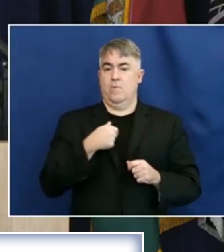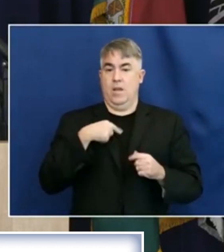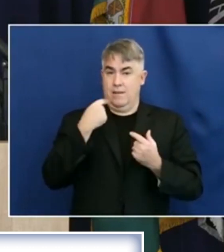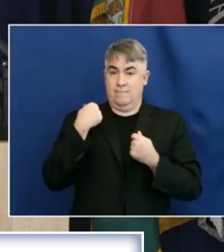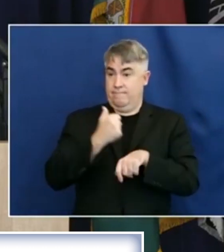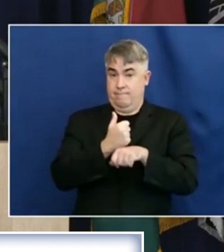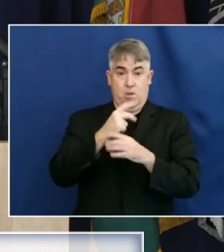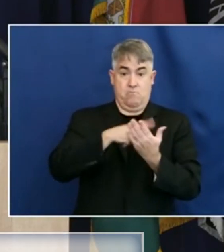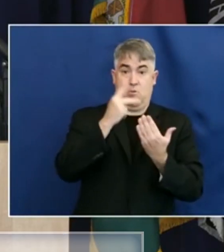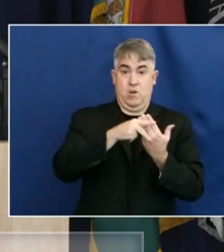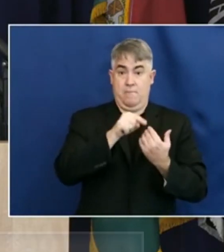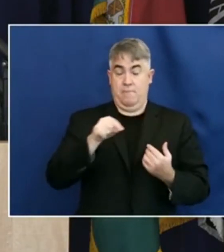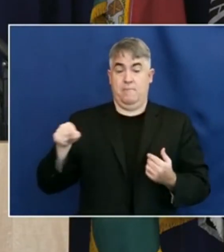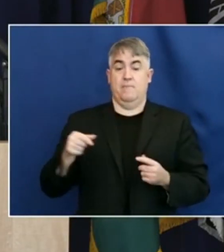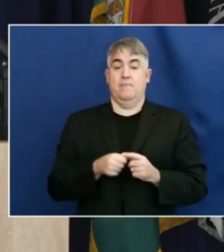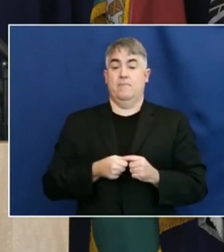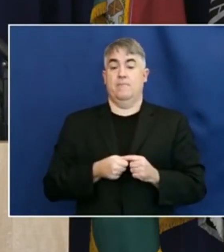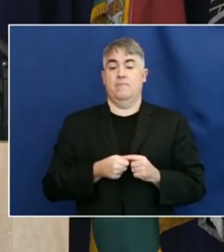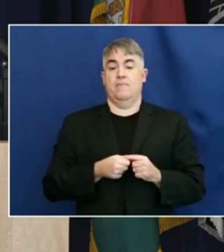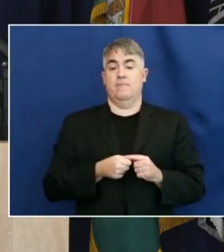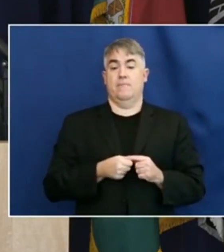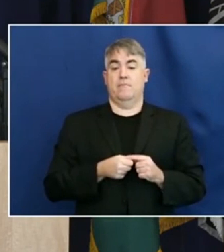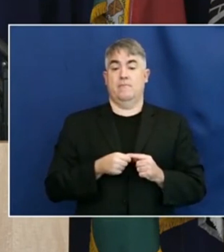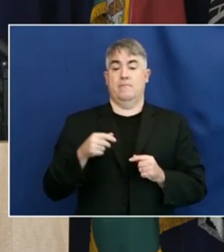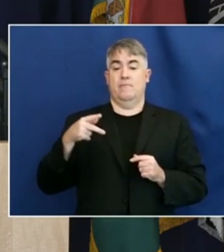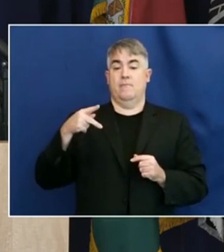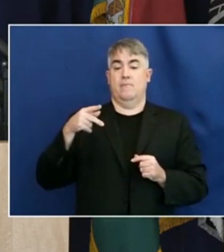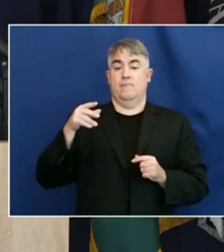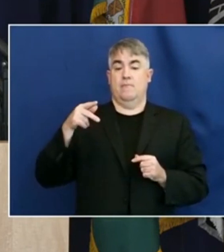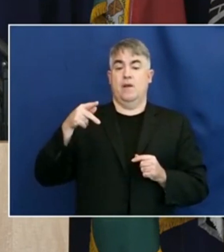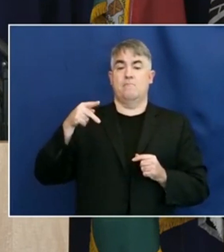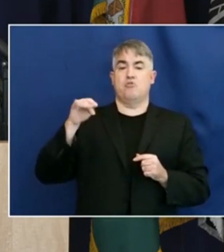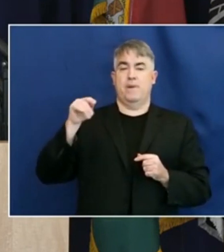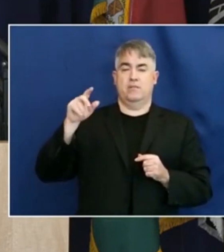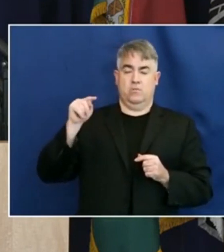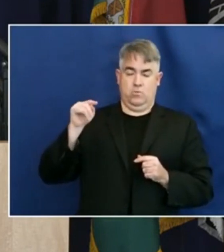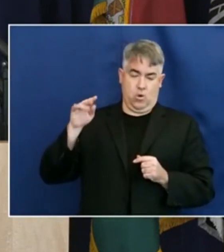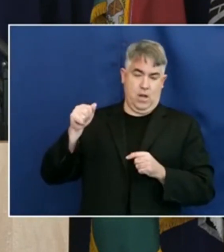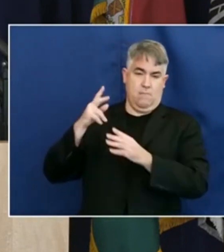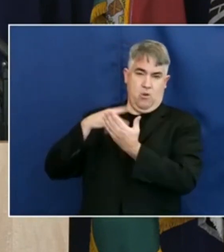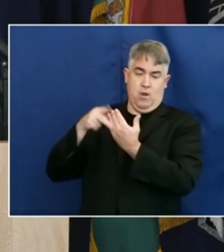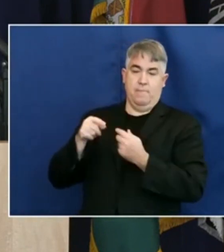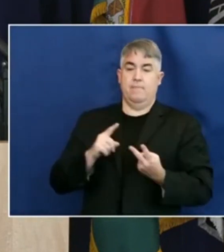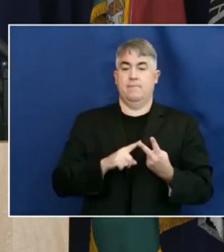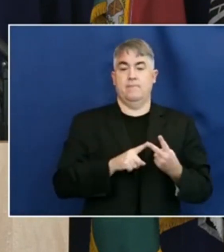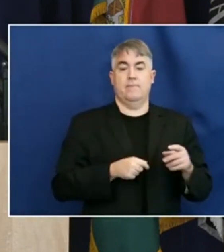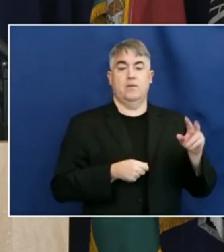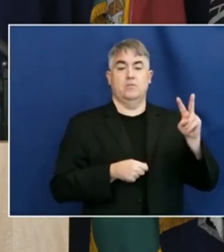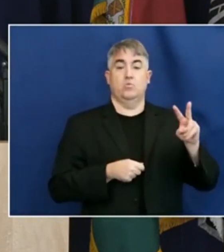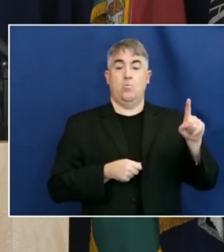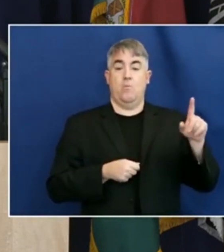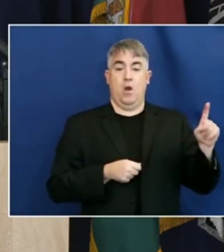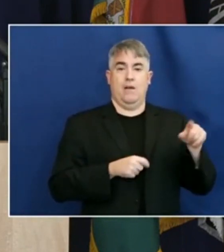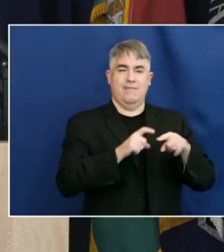including highlighting the promotora program, 211 expansion, the pilot walk up sites, the no appointment South Bay Superstation at the